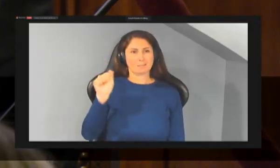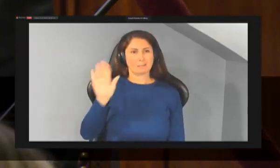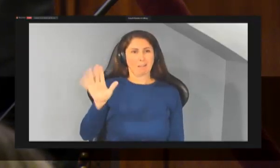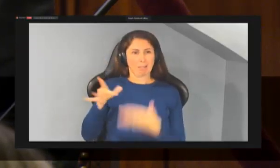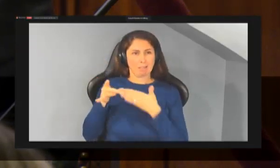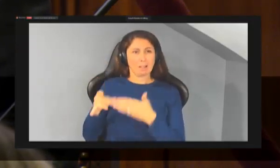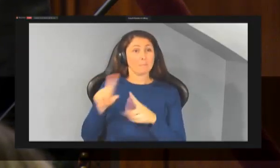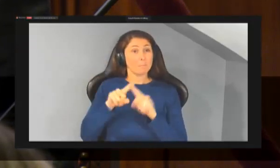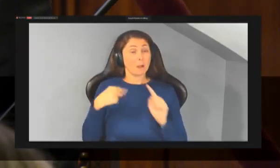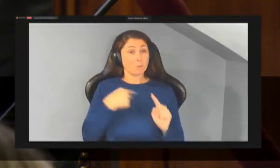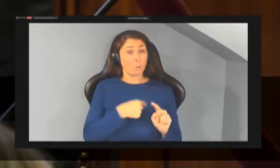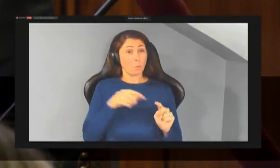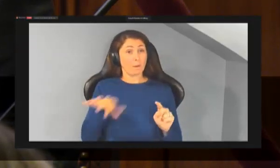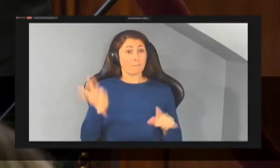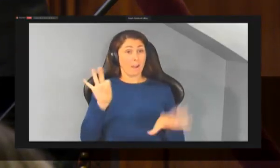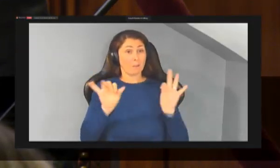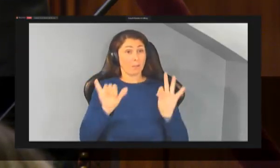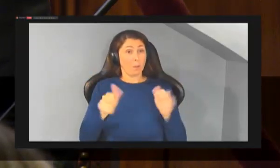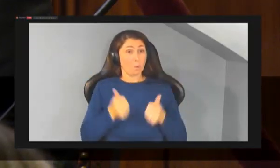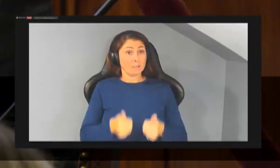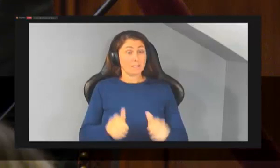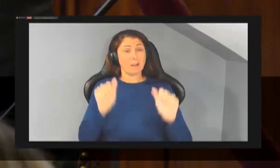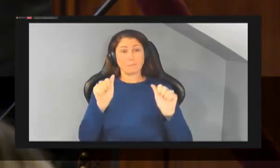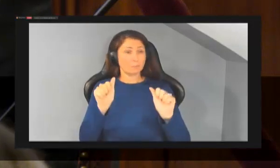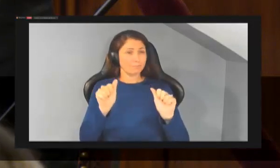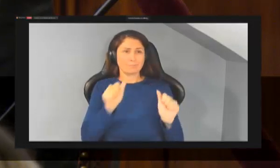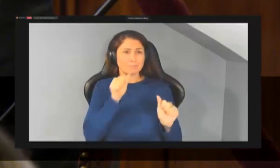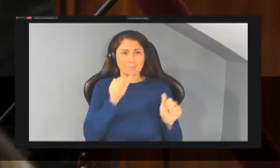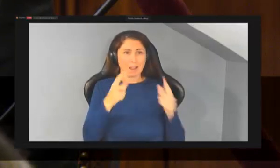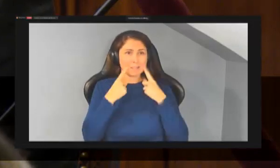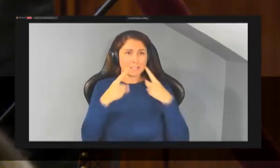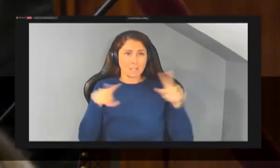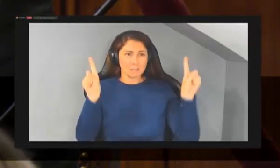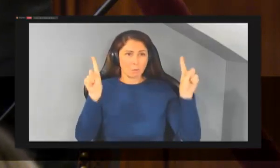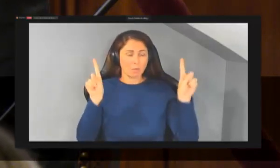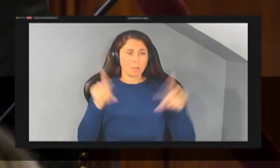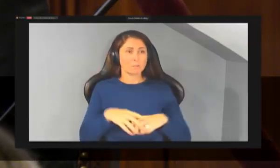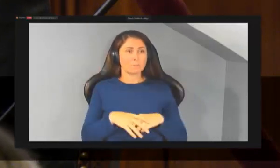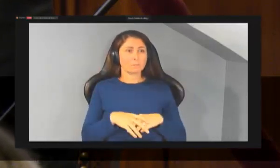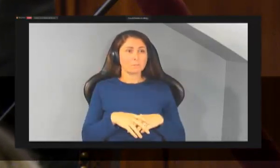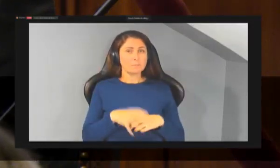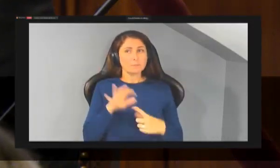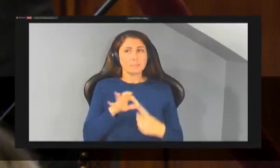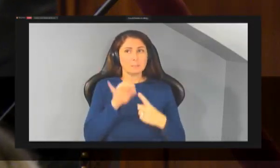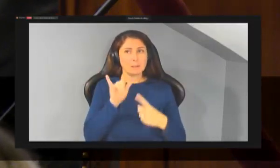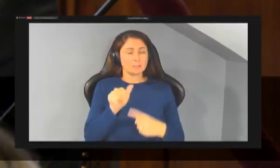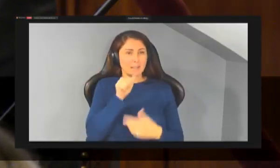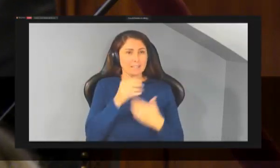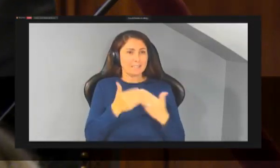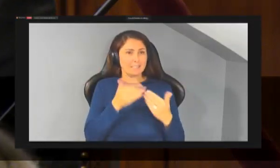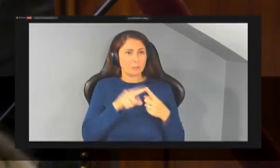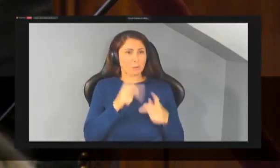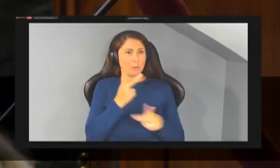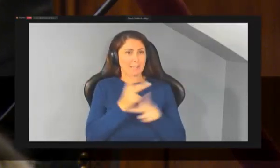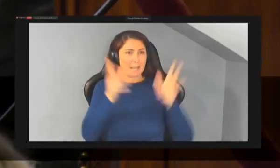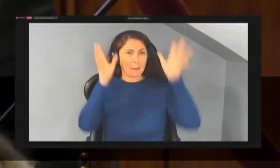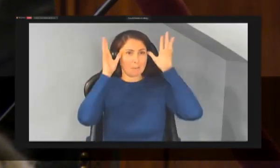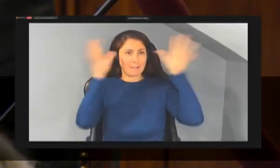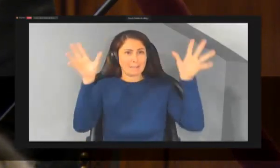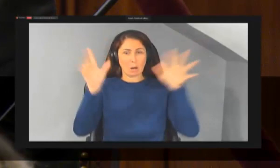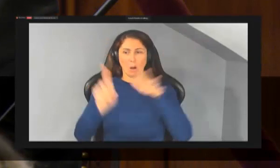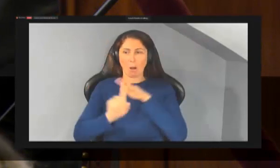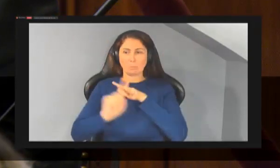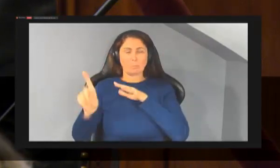found those efforts to be largely unsuccessful. It's not especially easy to keep a deer getting out of a place they want to go, even